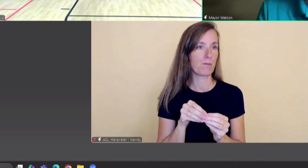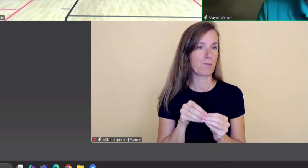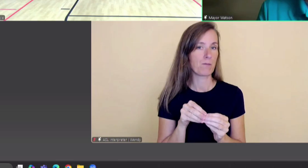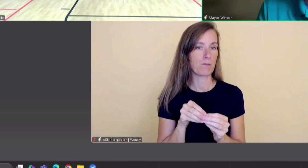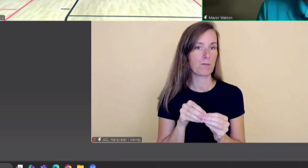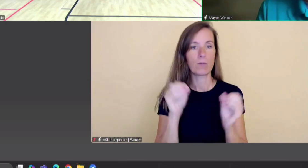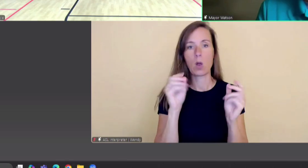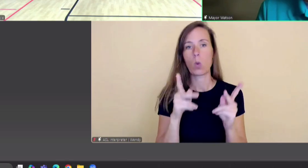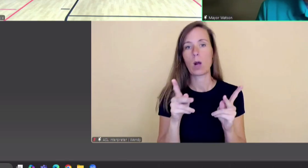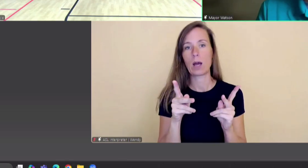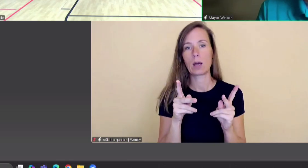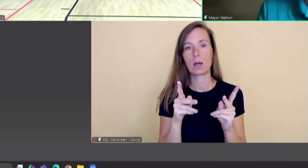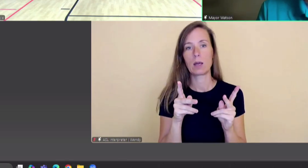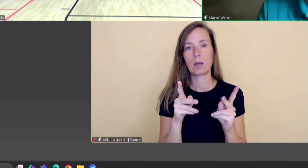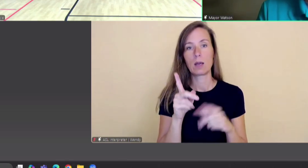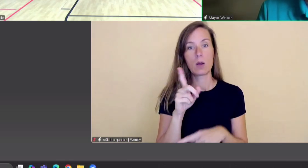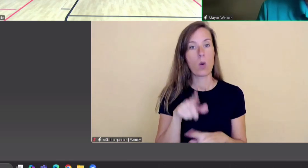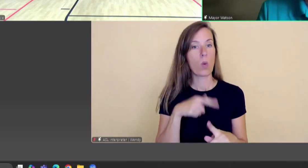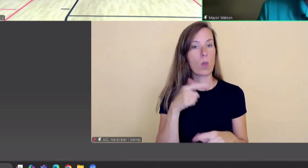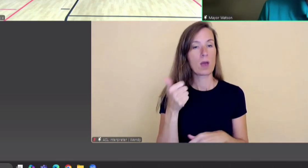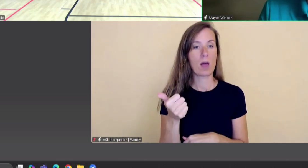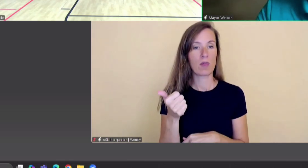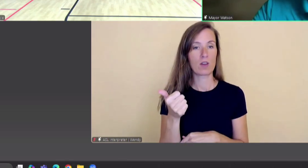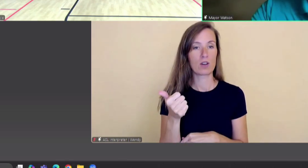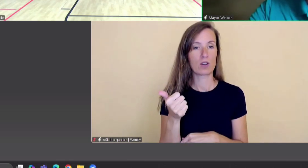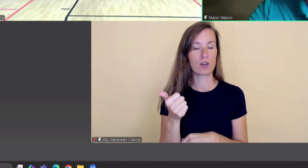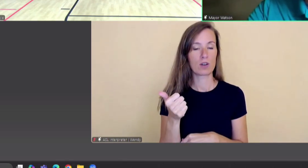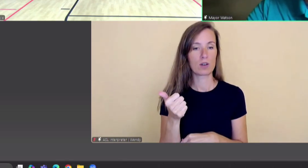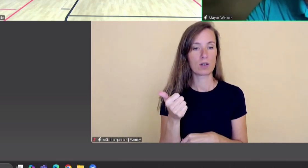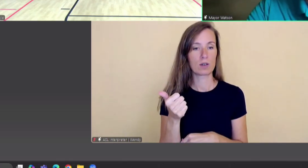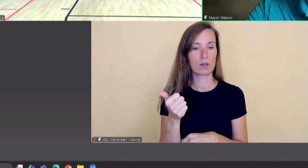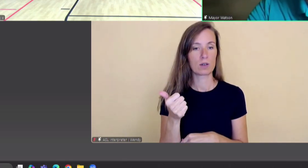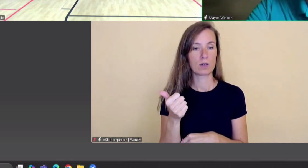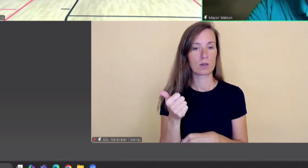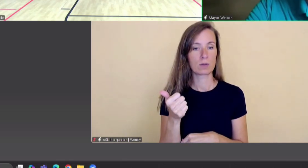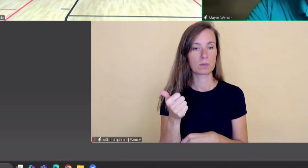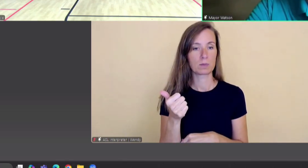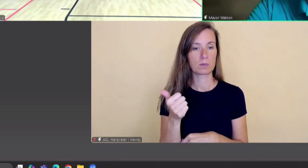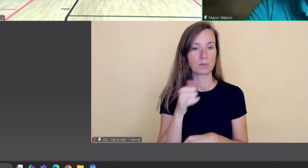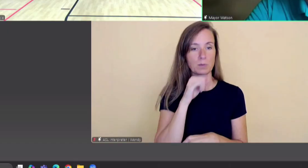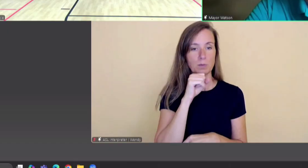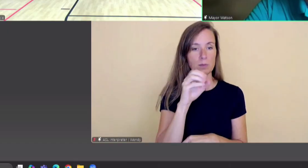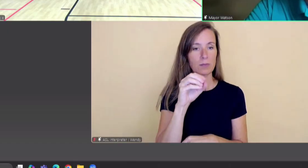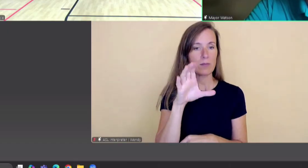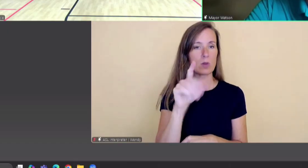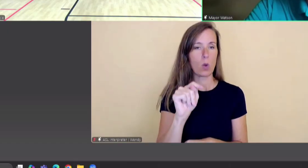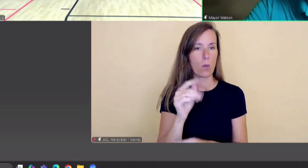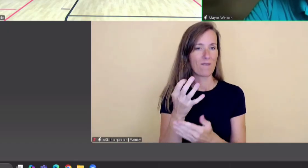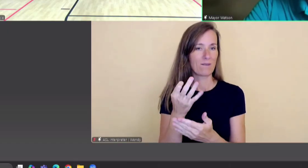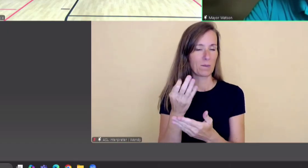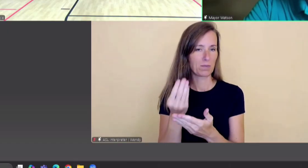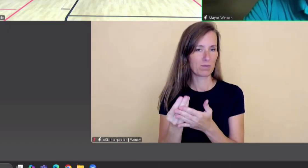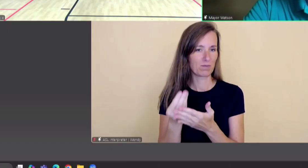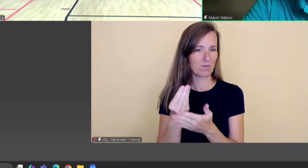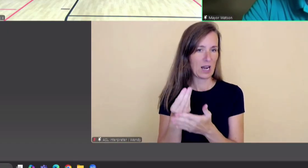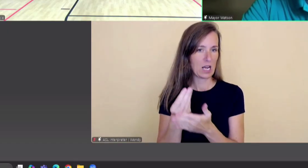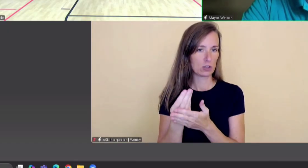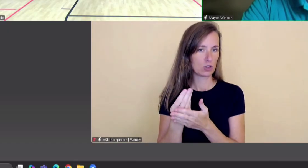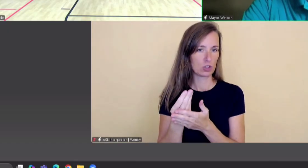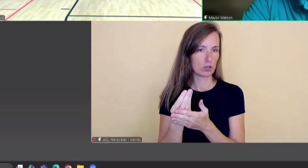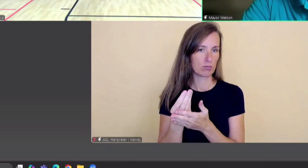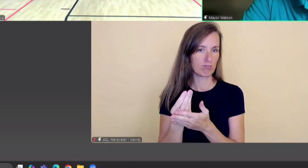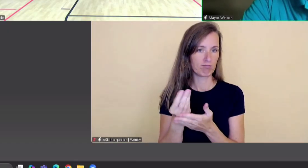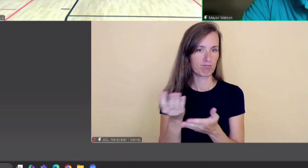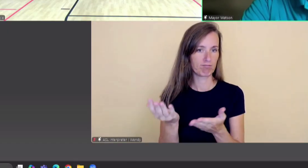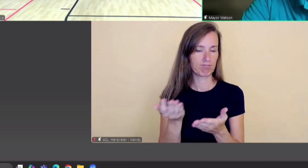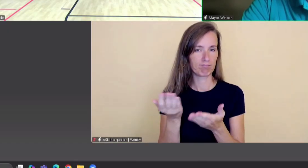Okay, I think the only thing that I'm tracking is the October financial stuff, which I think is